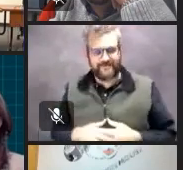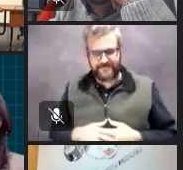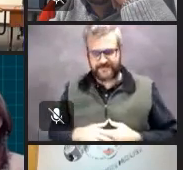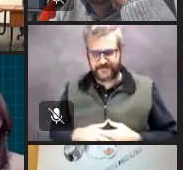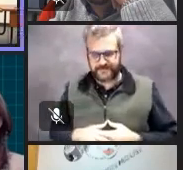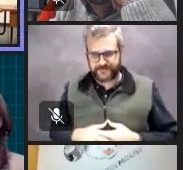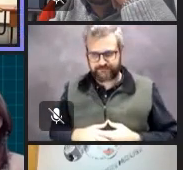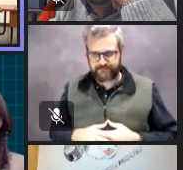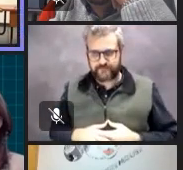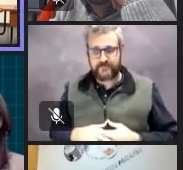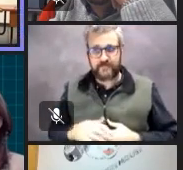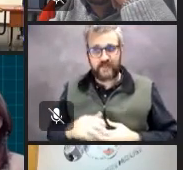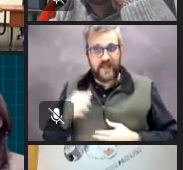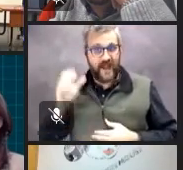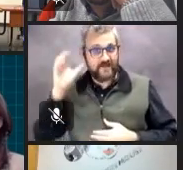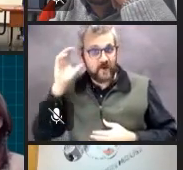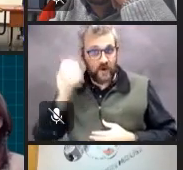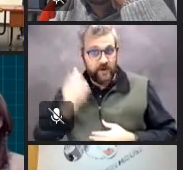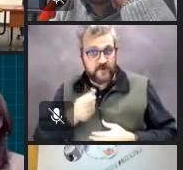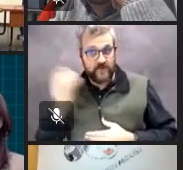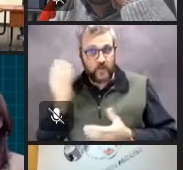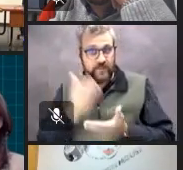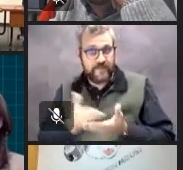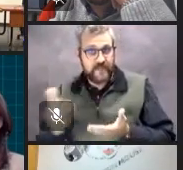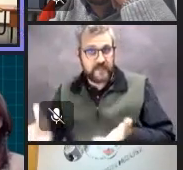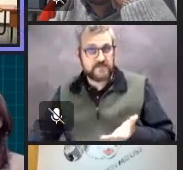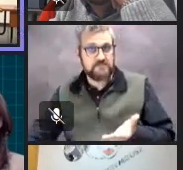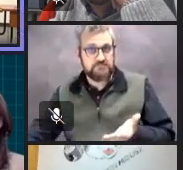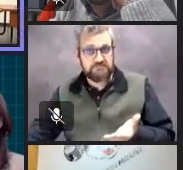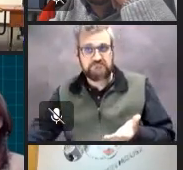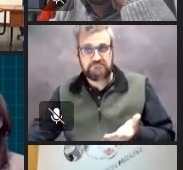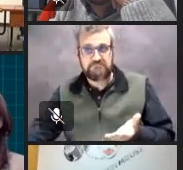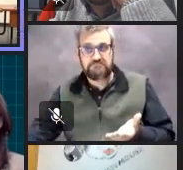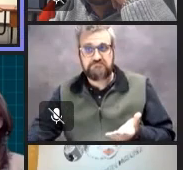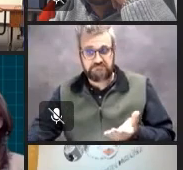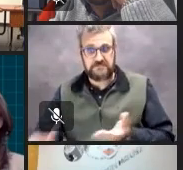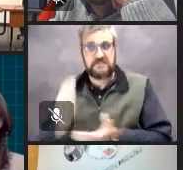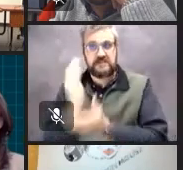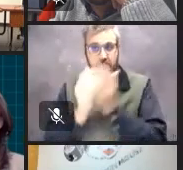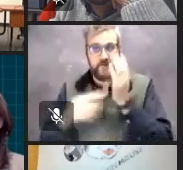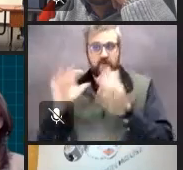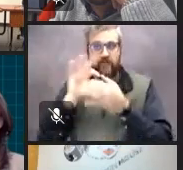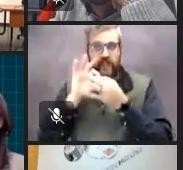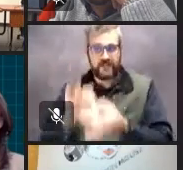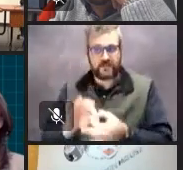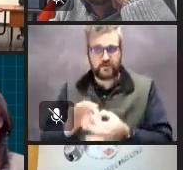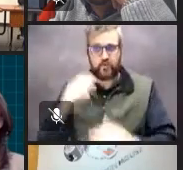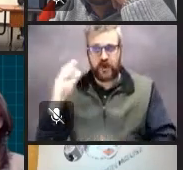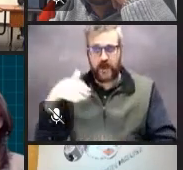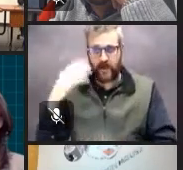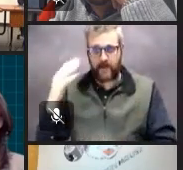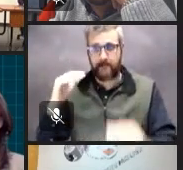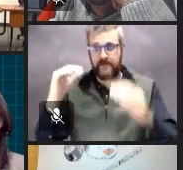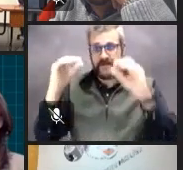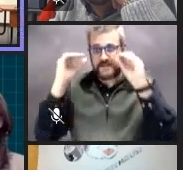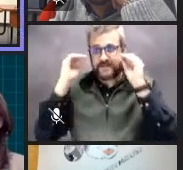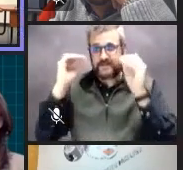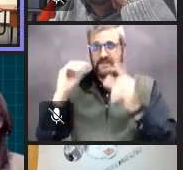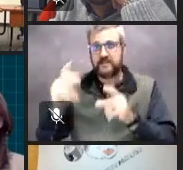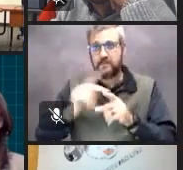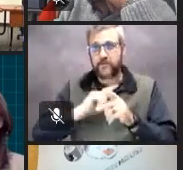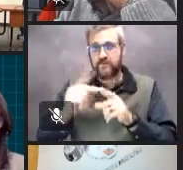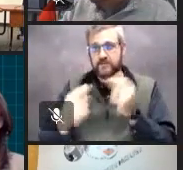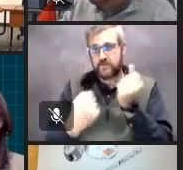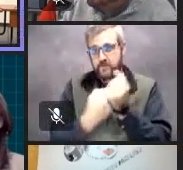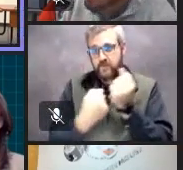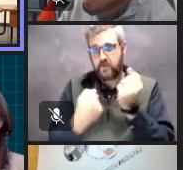I'm hearing a few things, and some of them relate to teaching profession supports. There's a